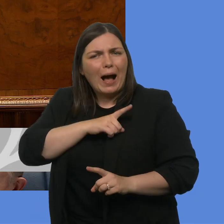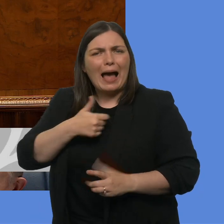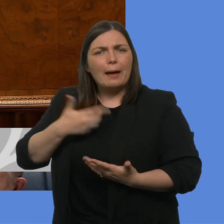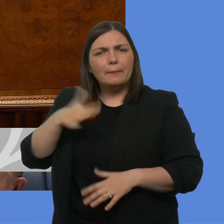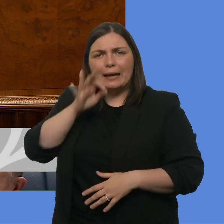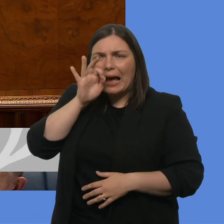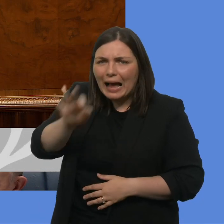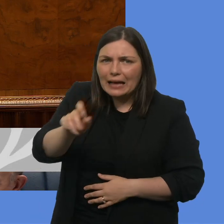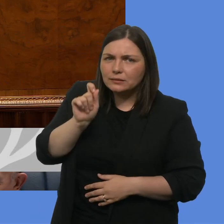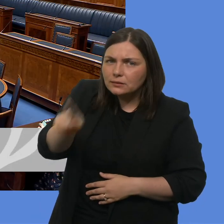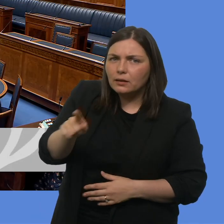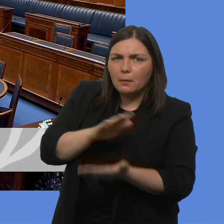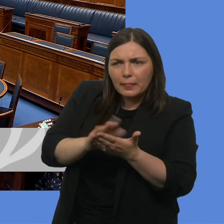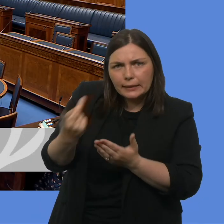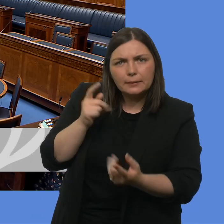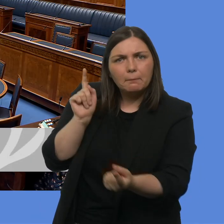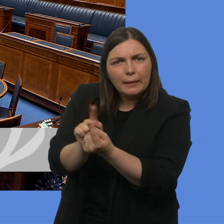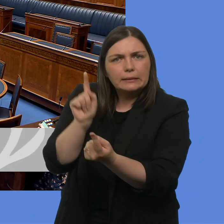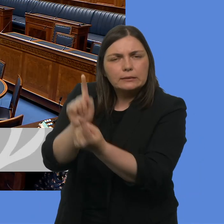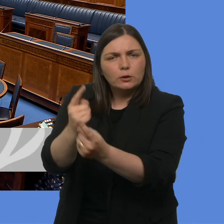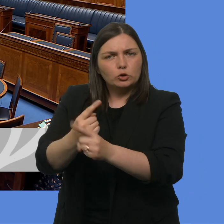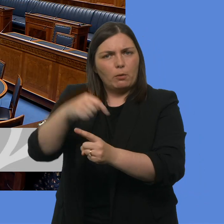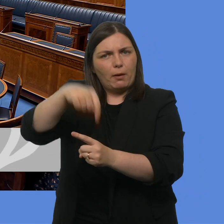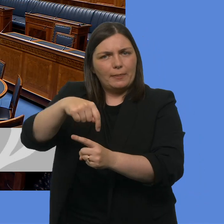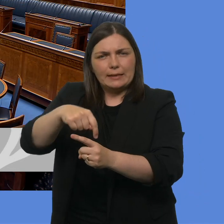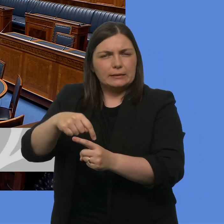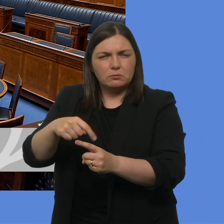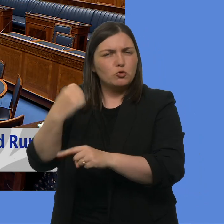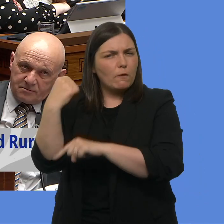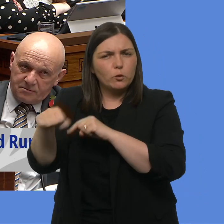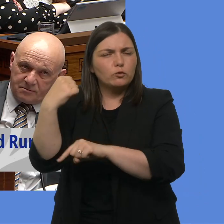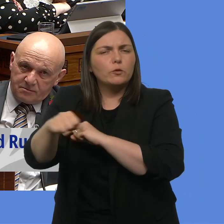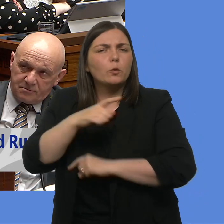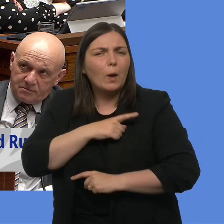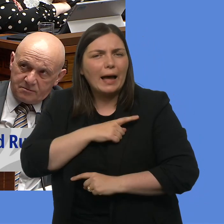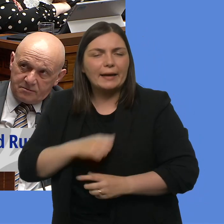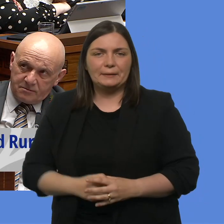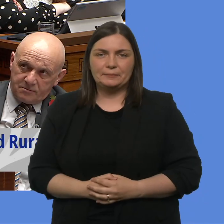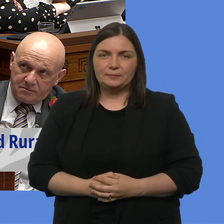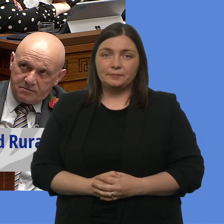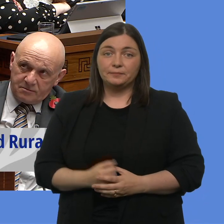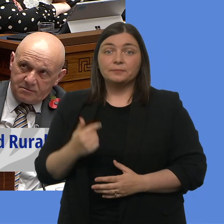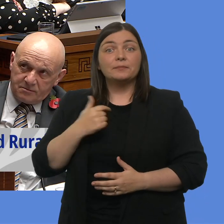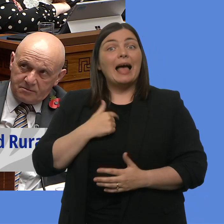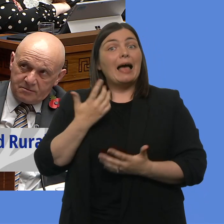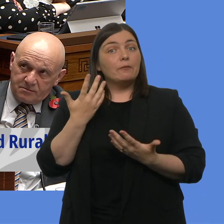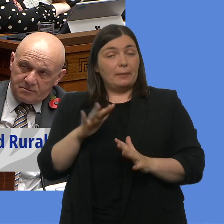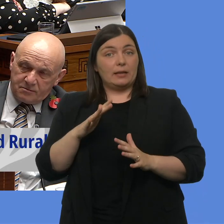this particular case? Minister. I've outlined in terms of that correspondence my response to